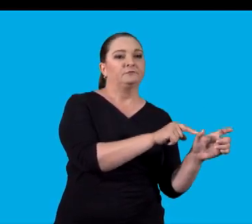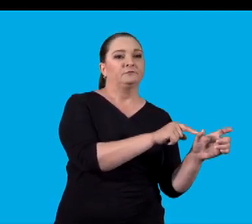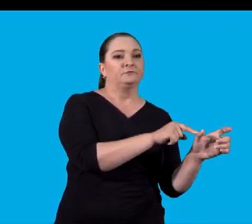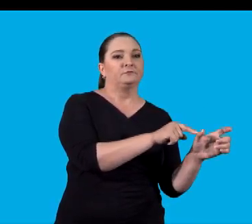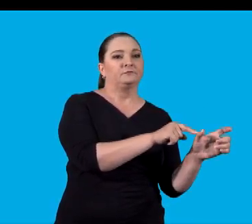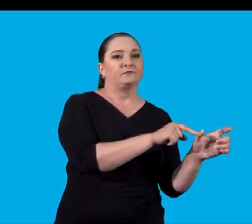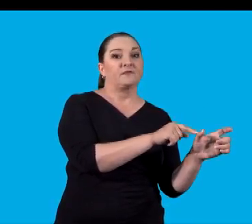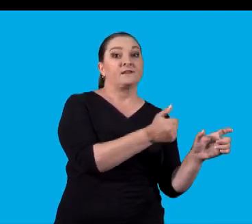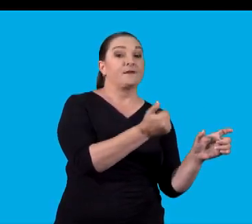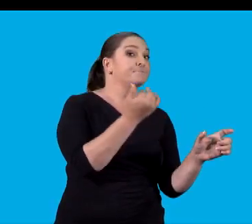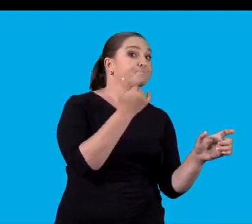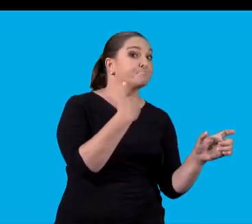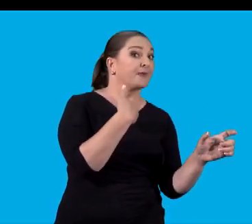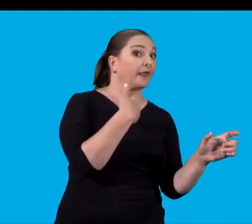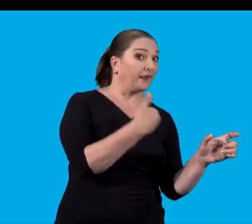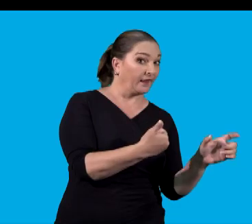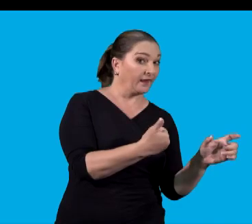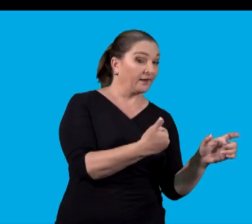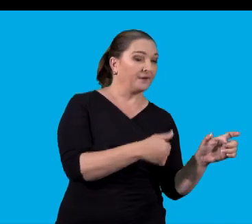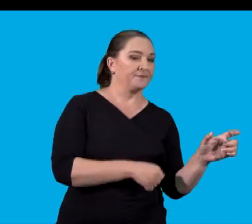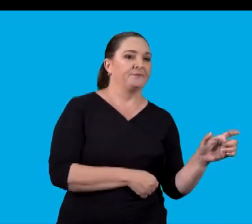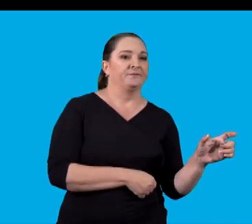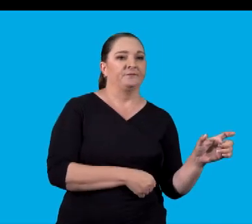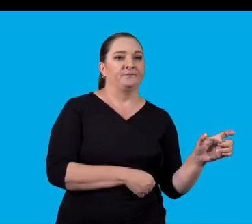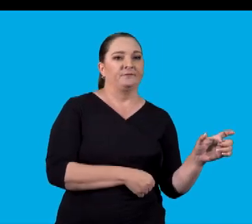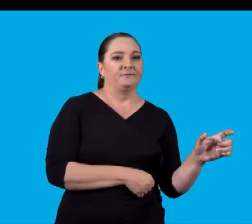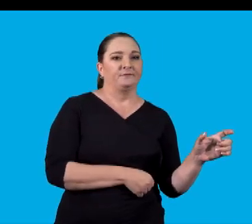equivalents at the beginning,